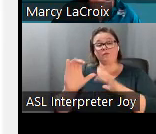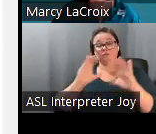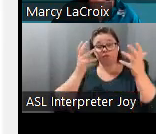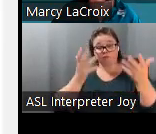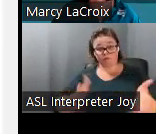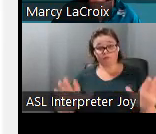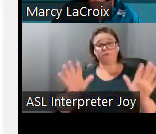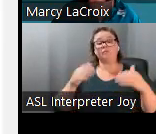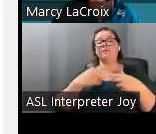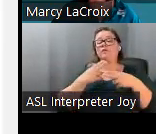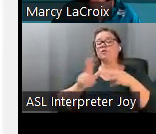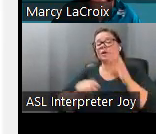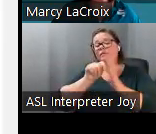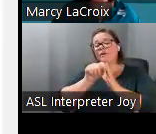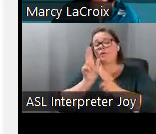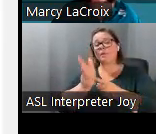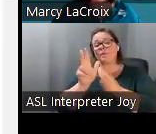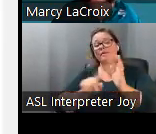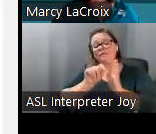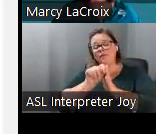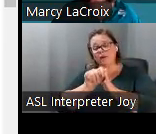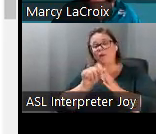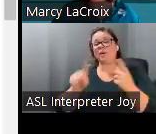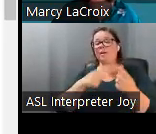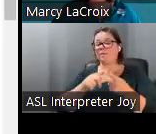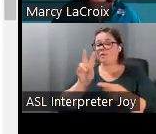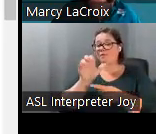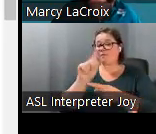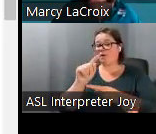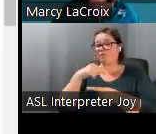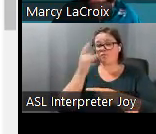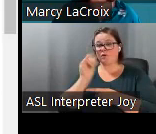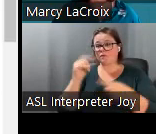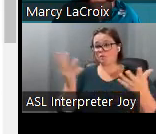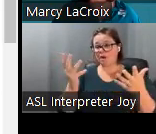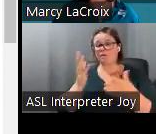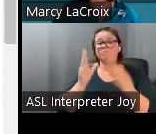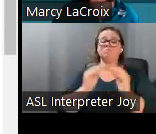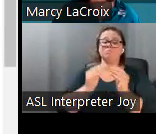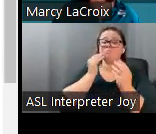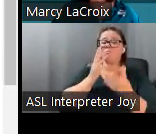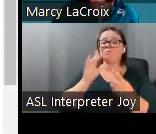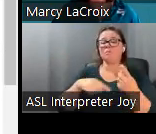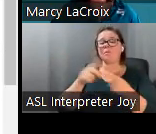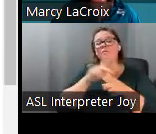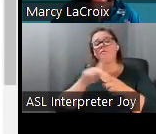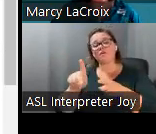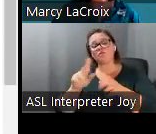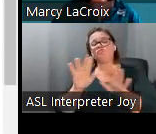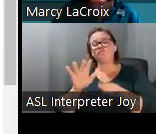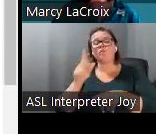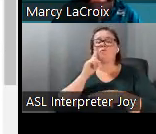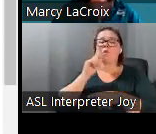there's a short video, a 3-minute video on what that vault is. There's some more information here for professionals, and there's